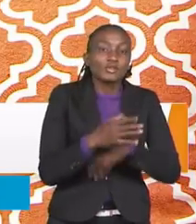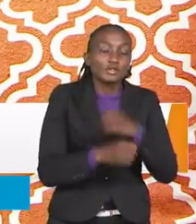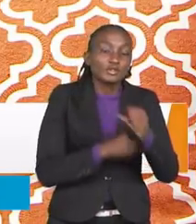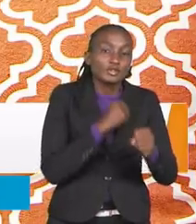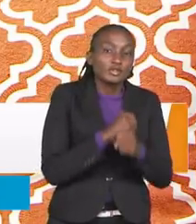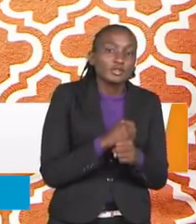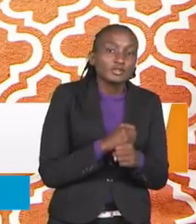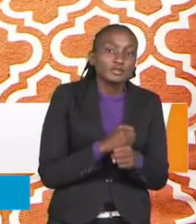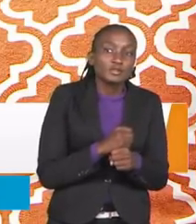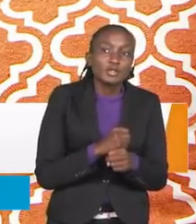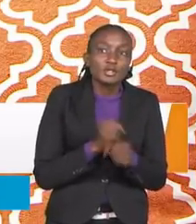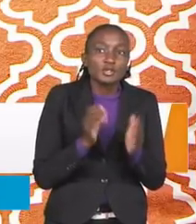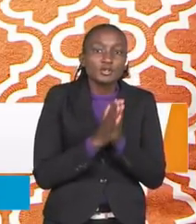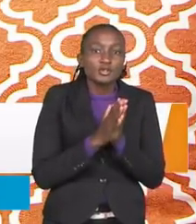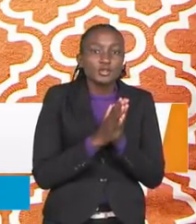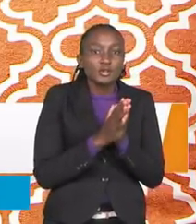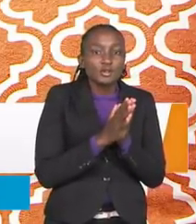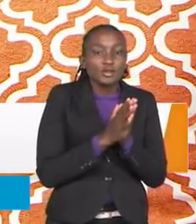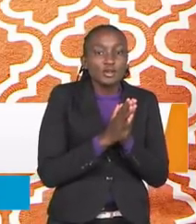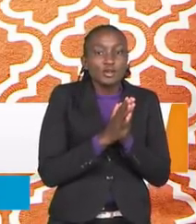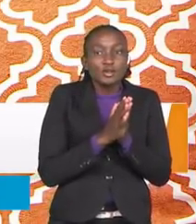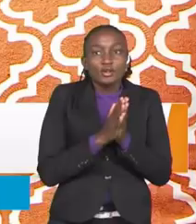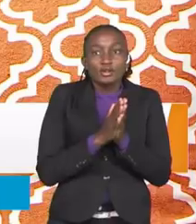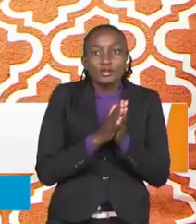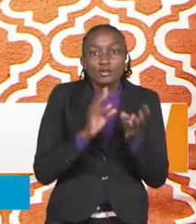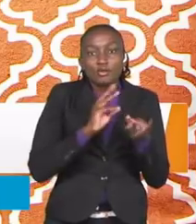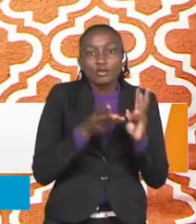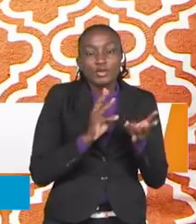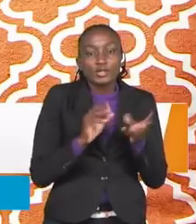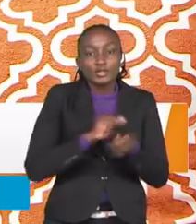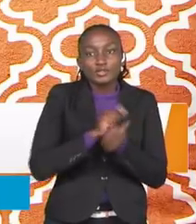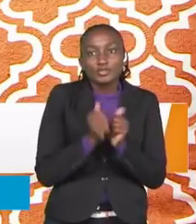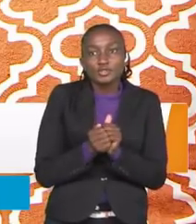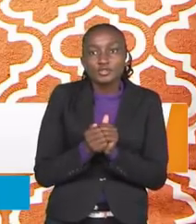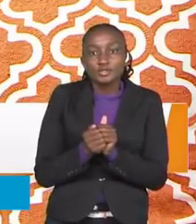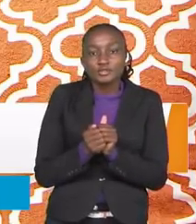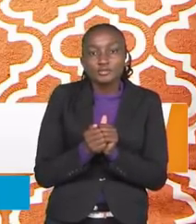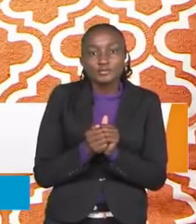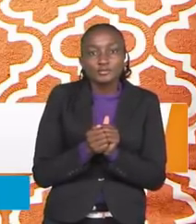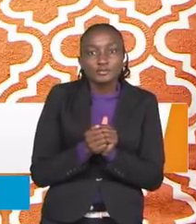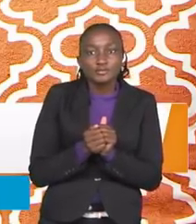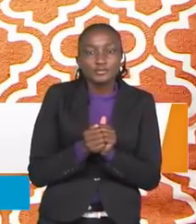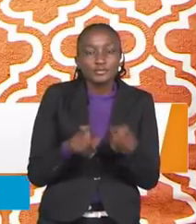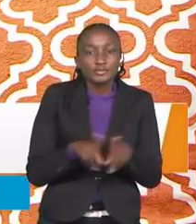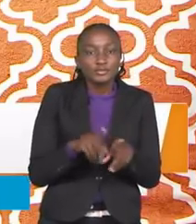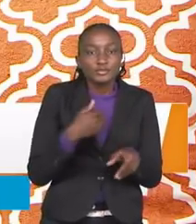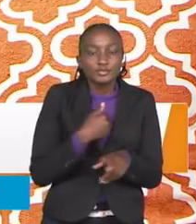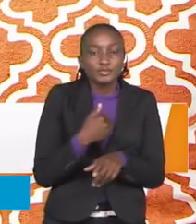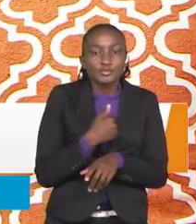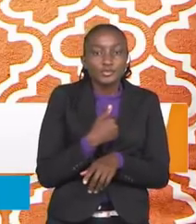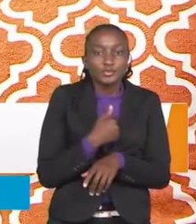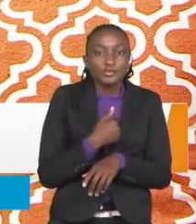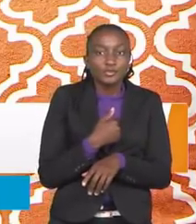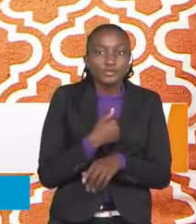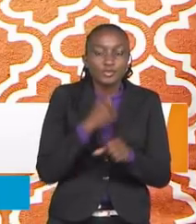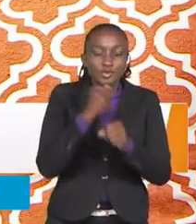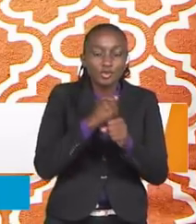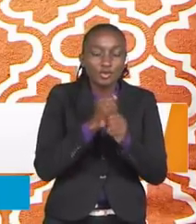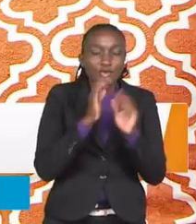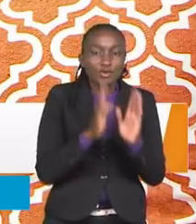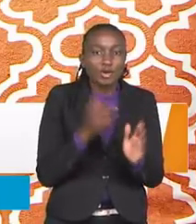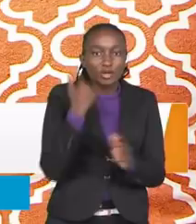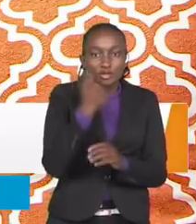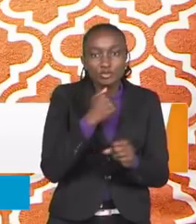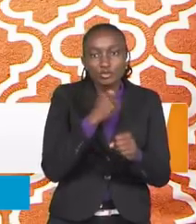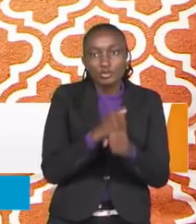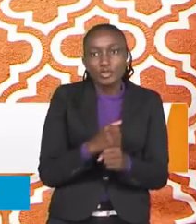cycles with the weather changes. And as such, we have put in staff that